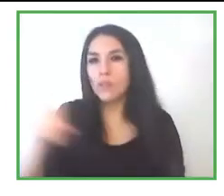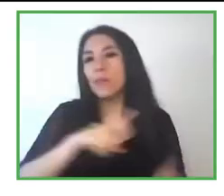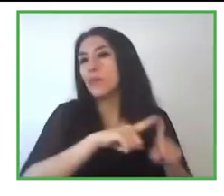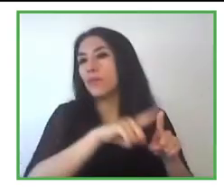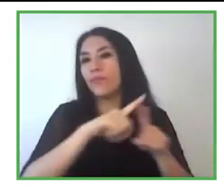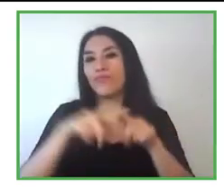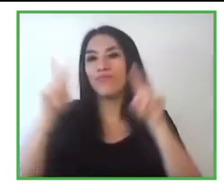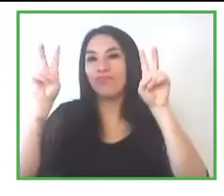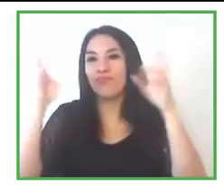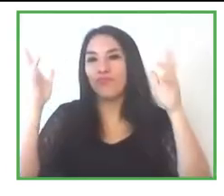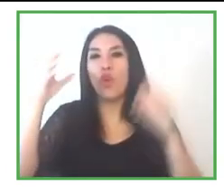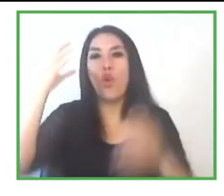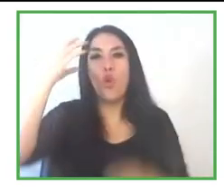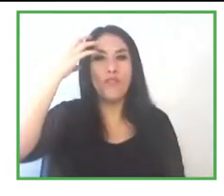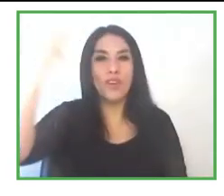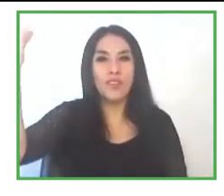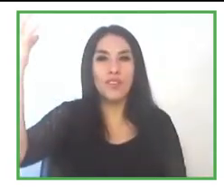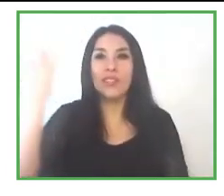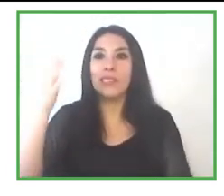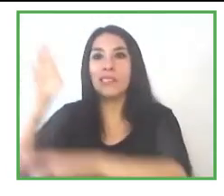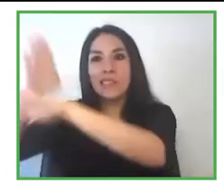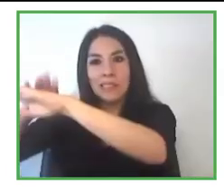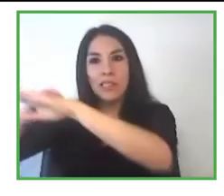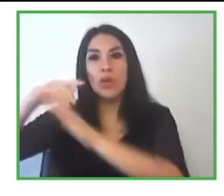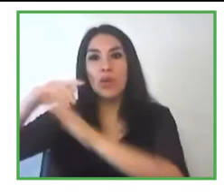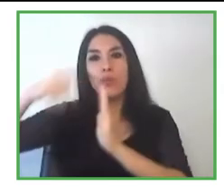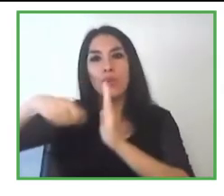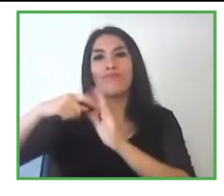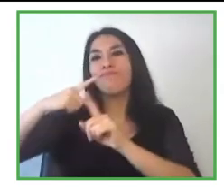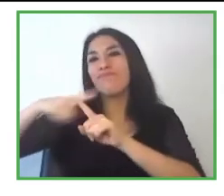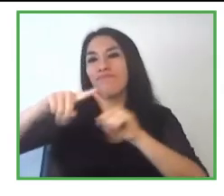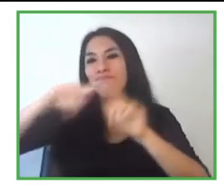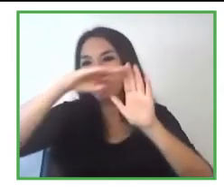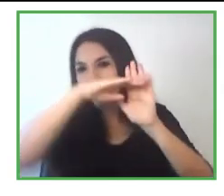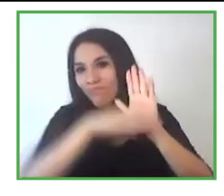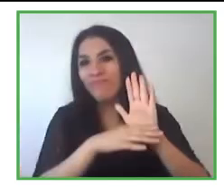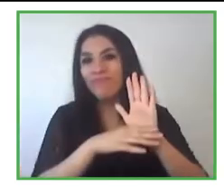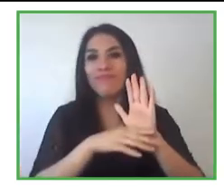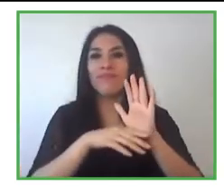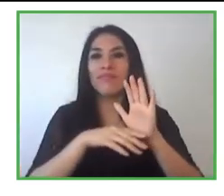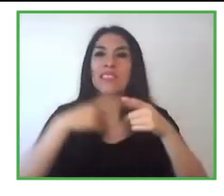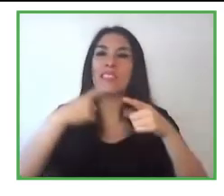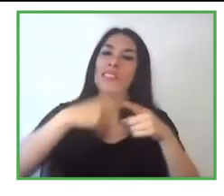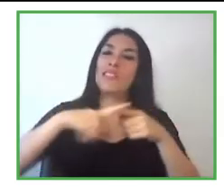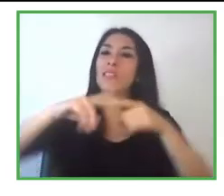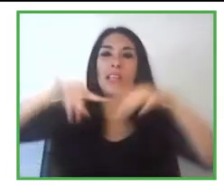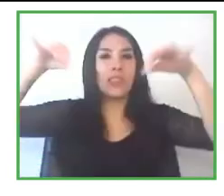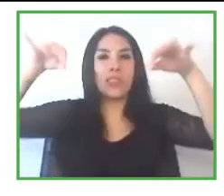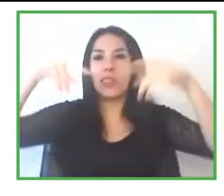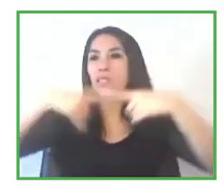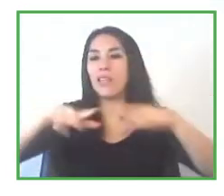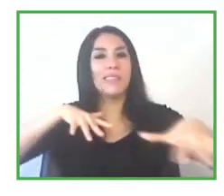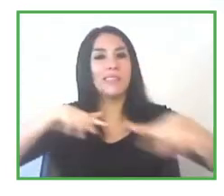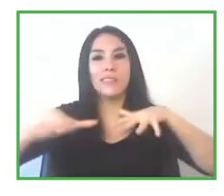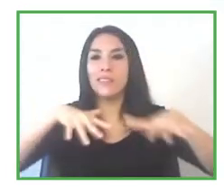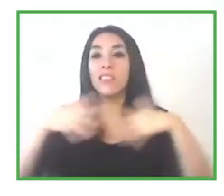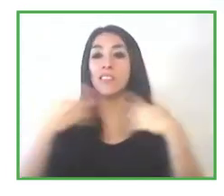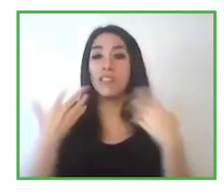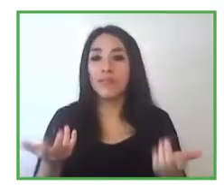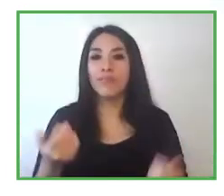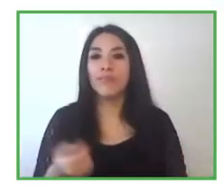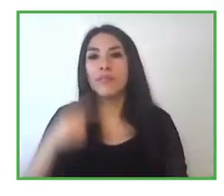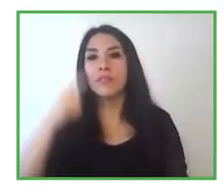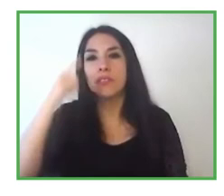must realize that we must consider the different procedures, the paperwork, etc. So we must take the time to